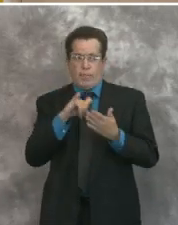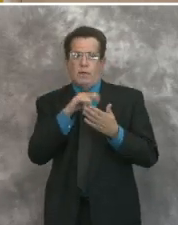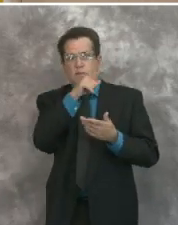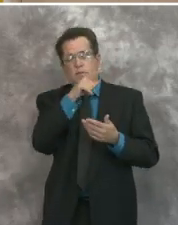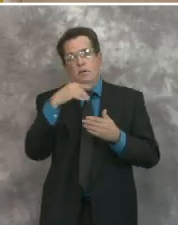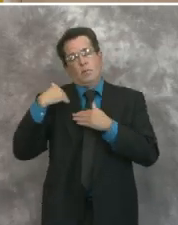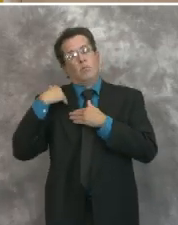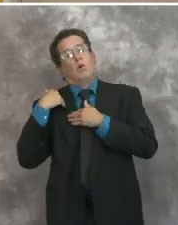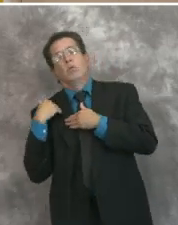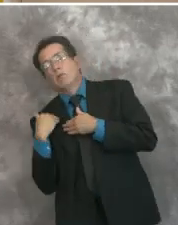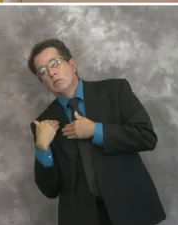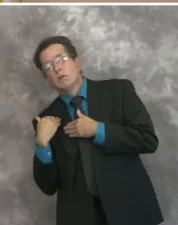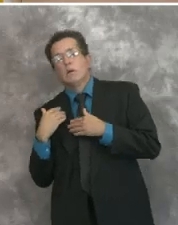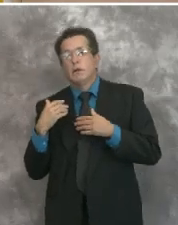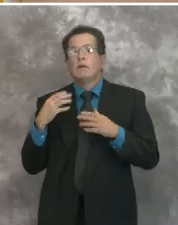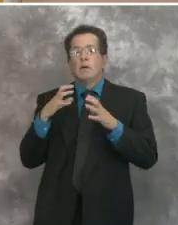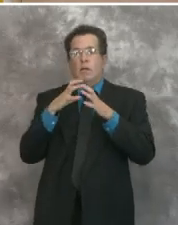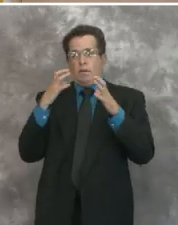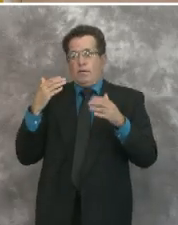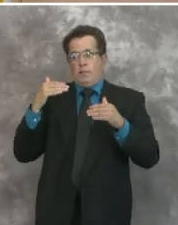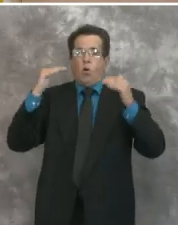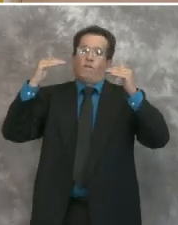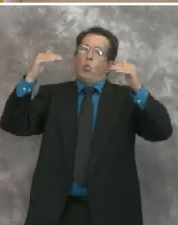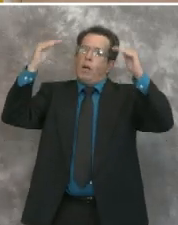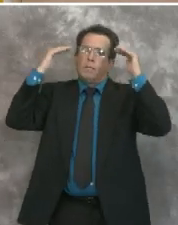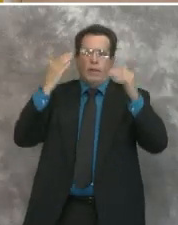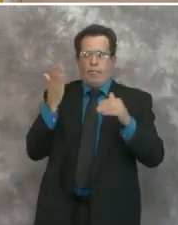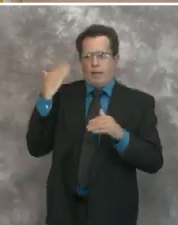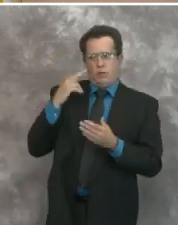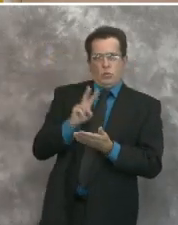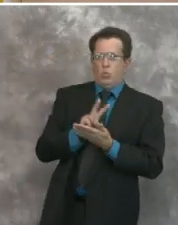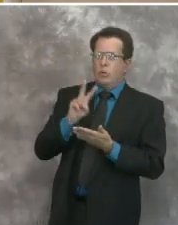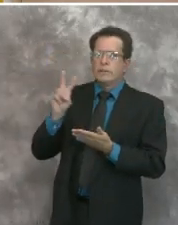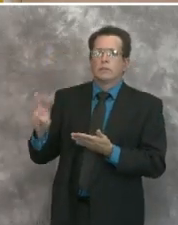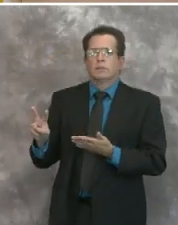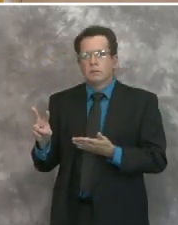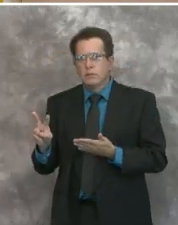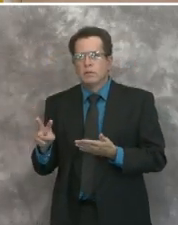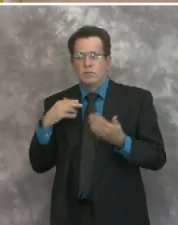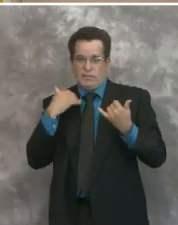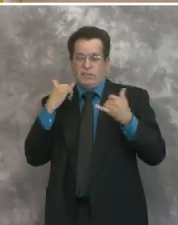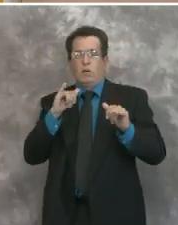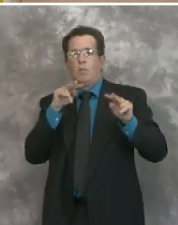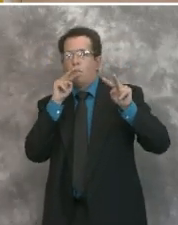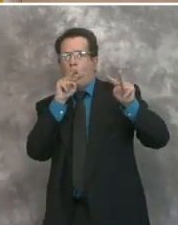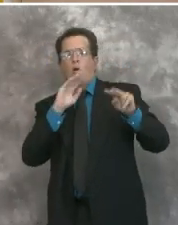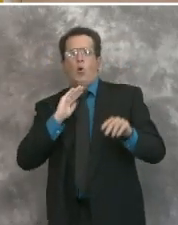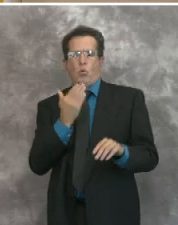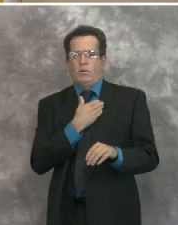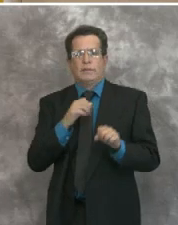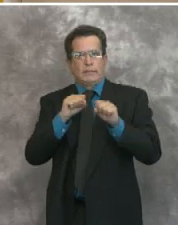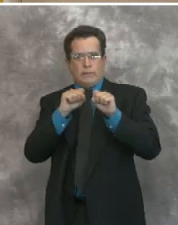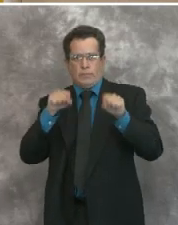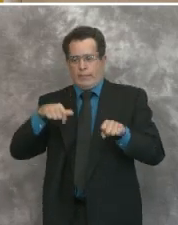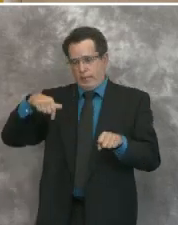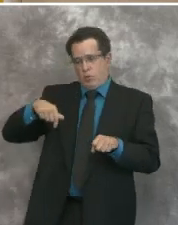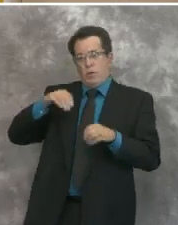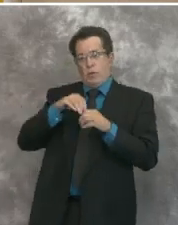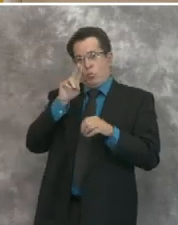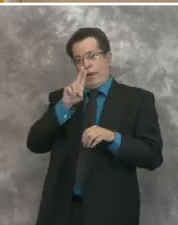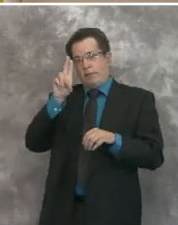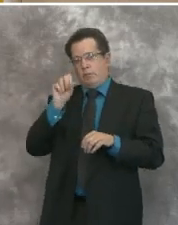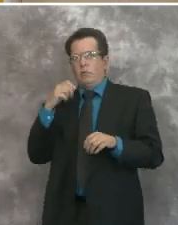burdened over the last 2 weeks in particular. We continue to monitor our system on the U.S.